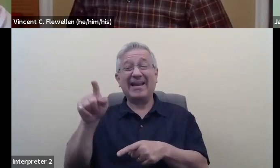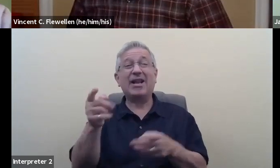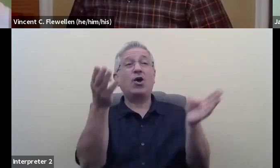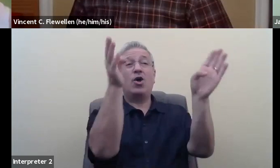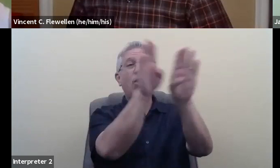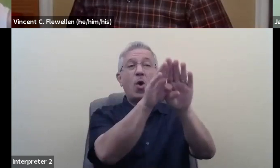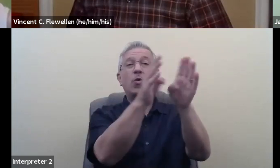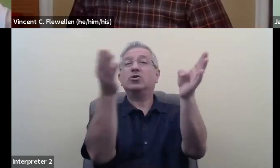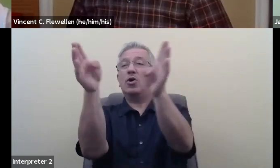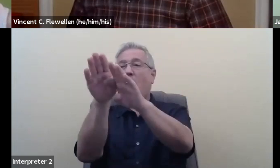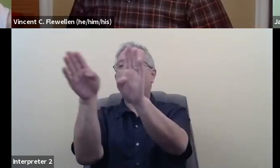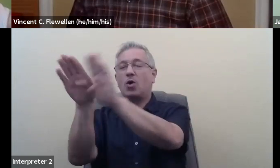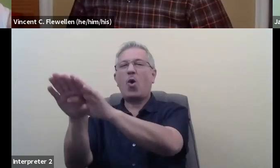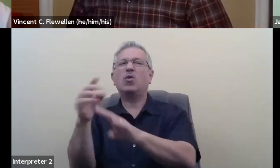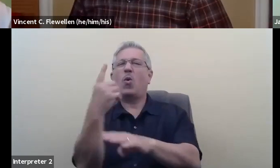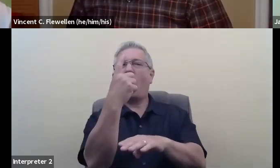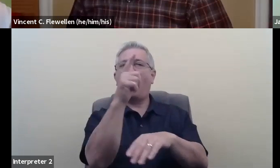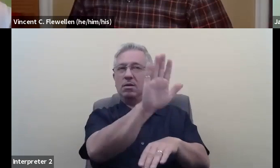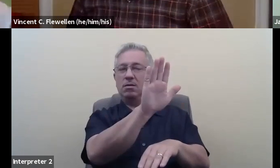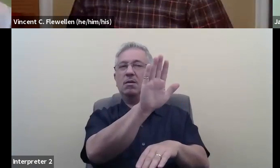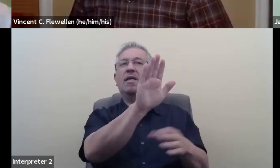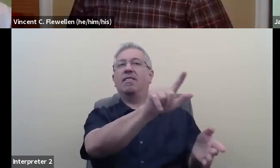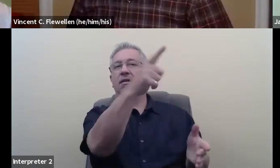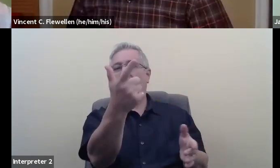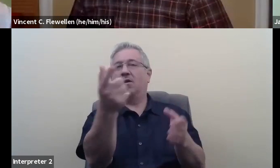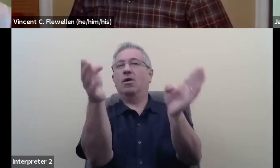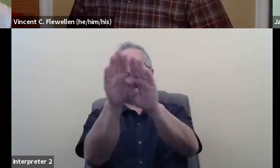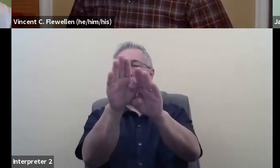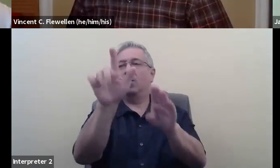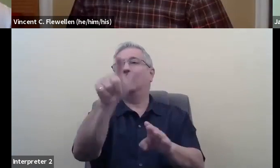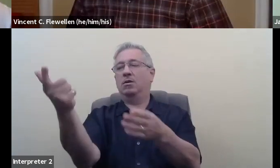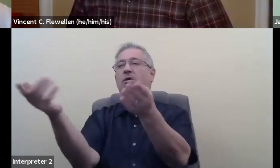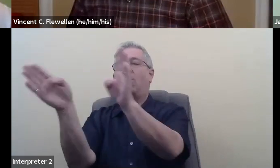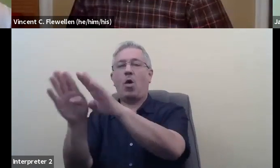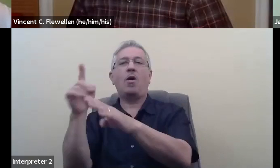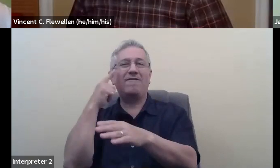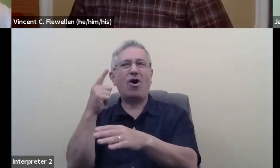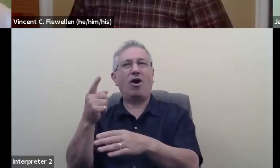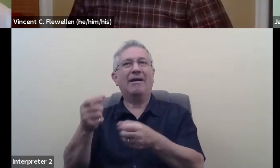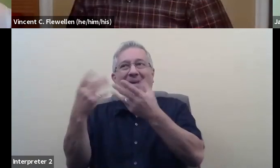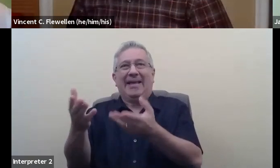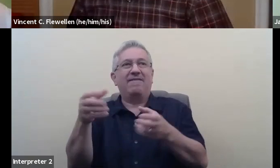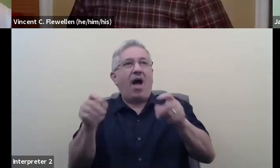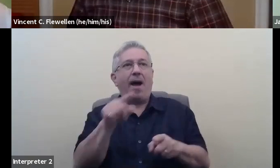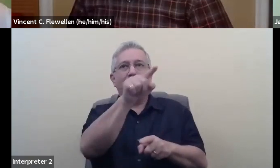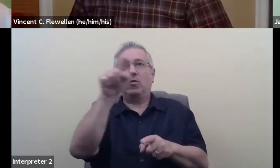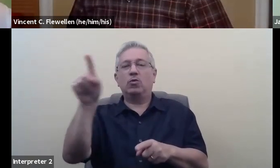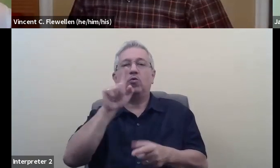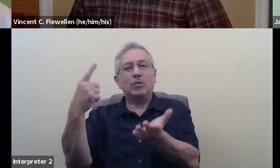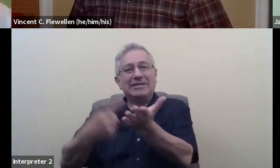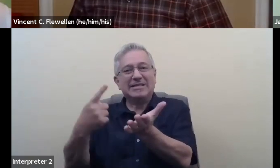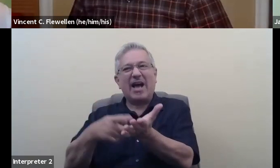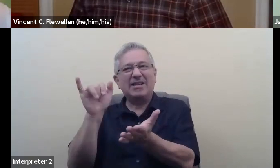There's a way to time it to where you can have some overlap. So I do think that, having these conversations is critical,